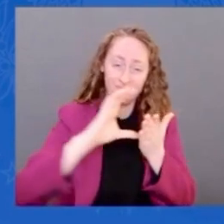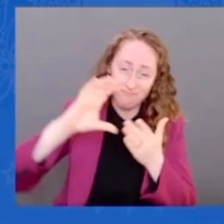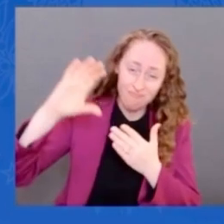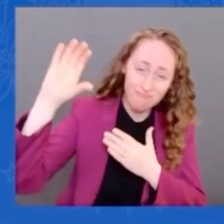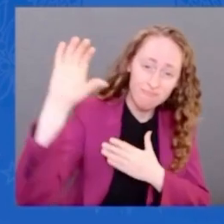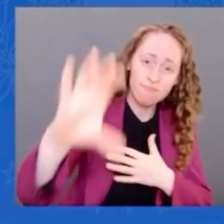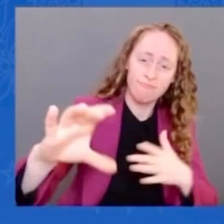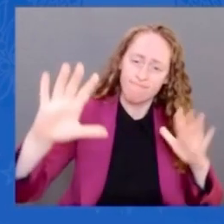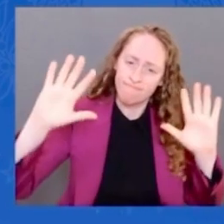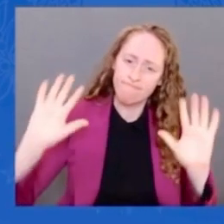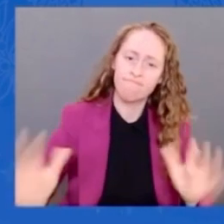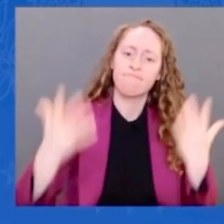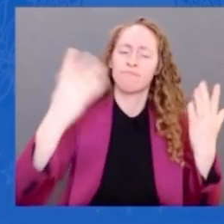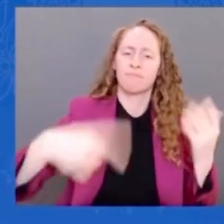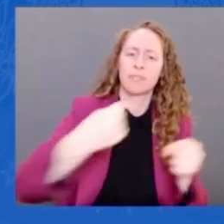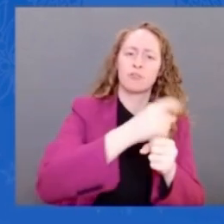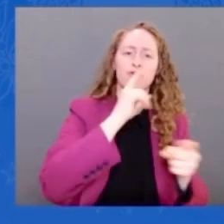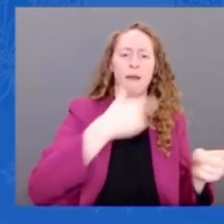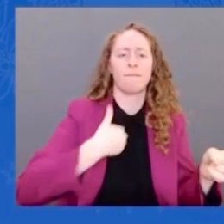rural.